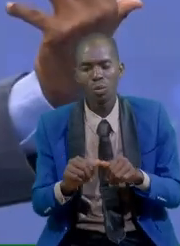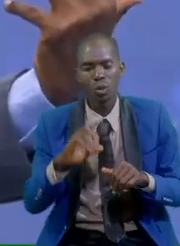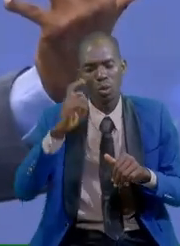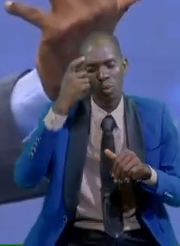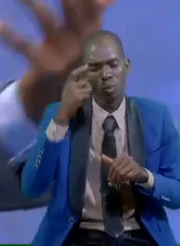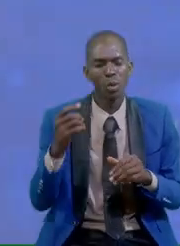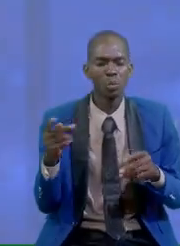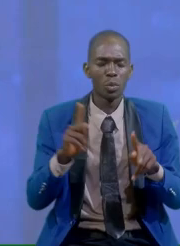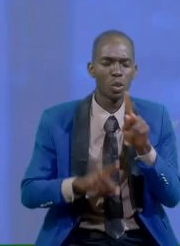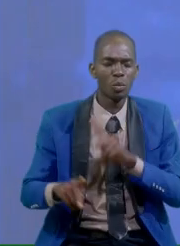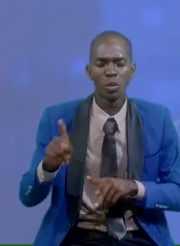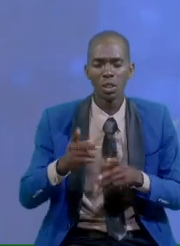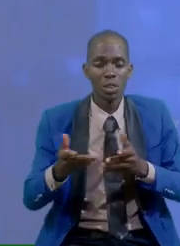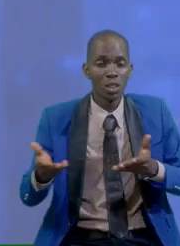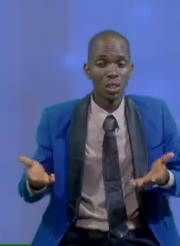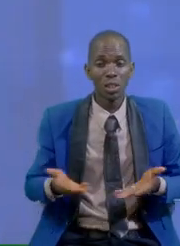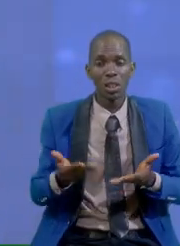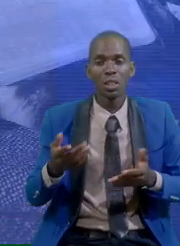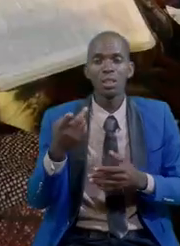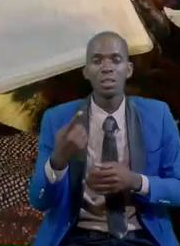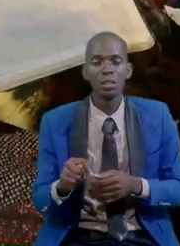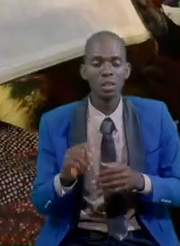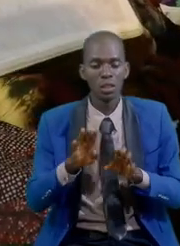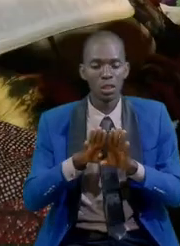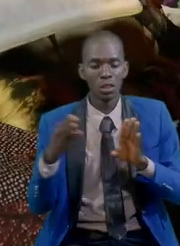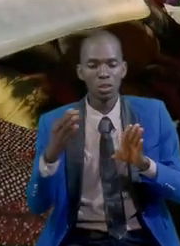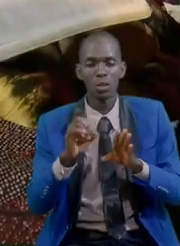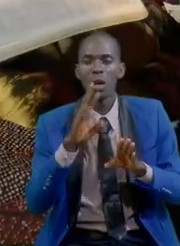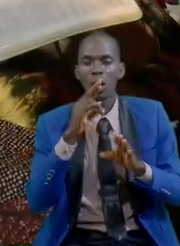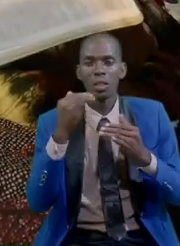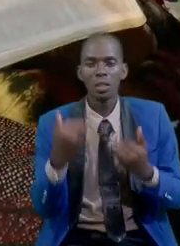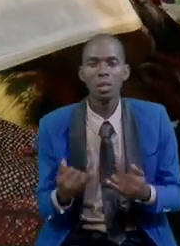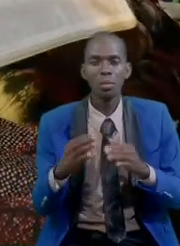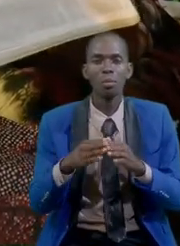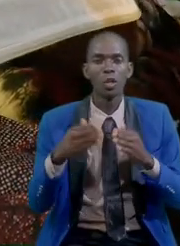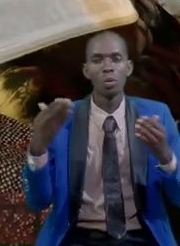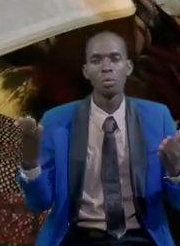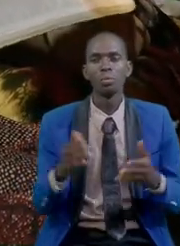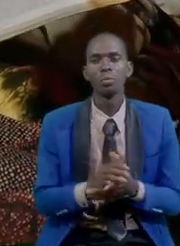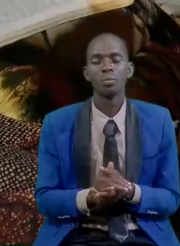Here on the platform, the doors are now open. It says, and